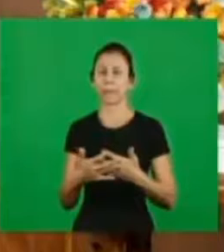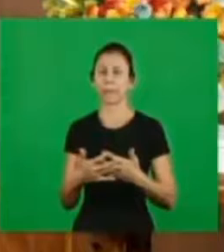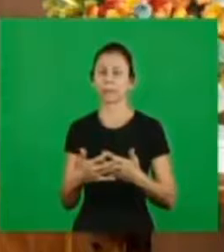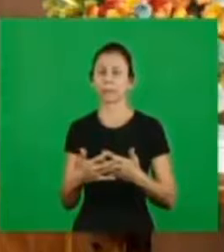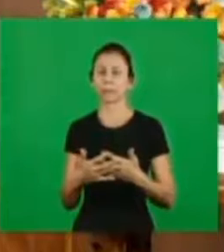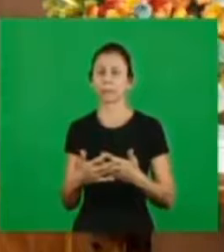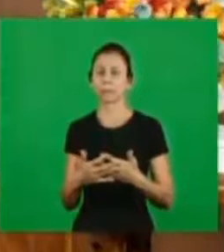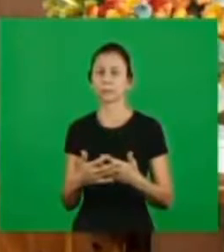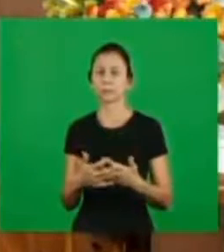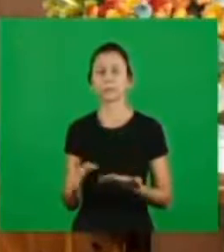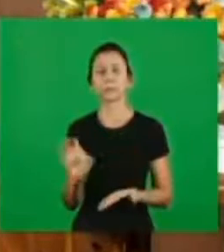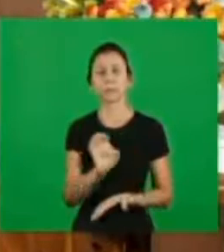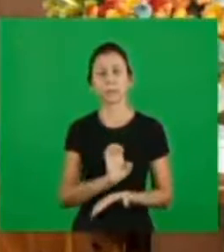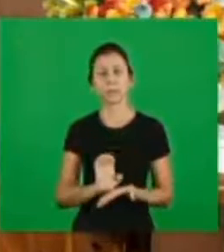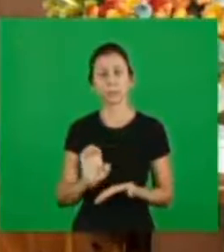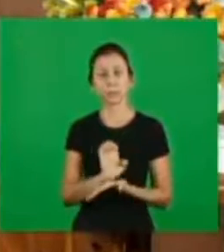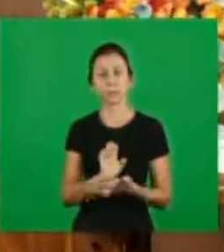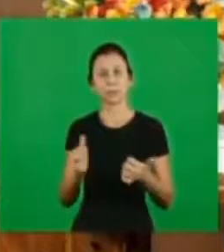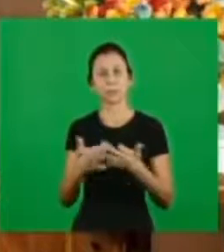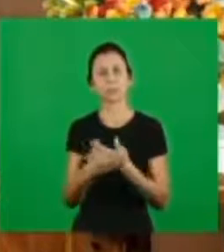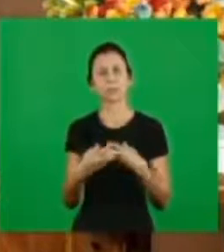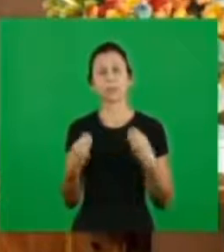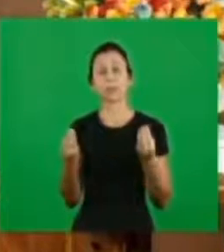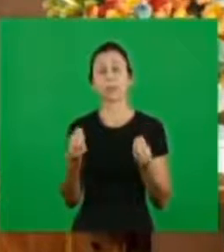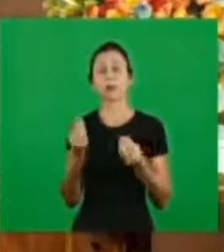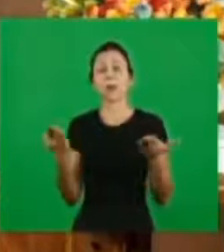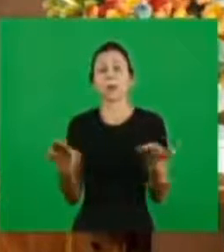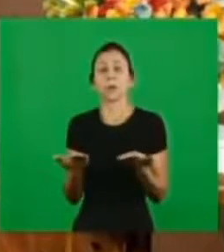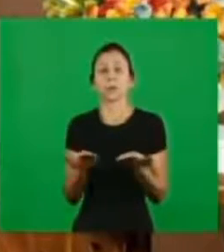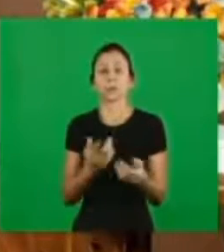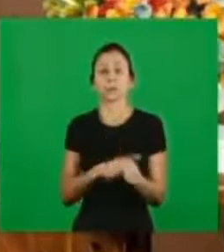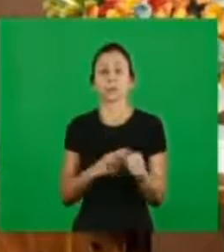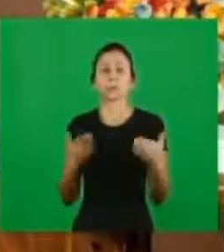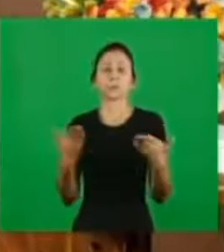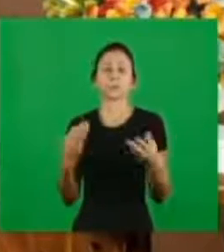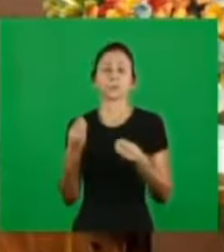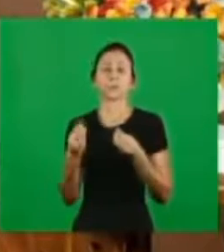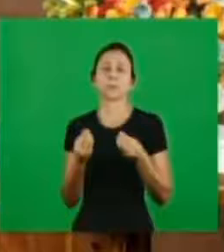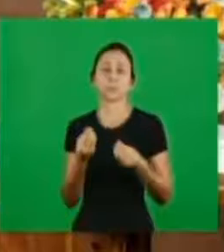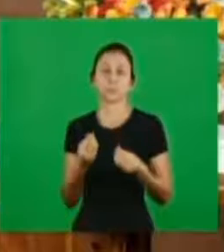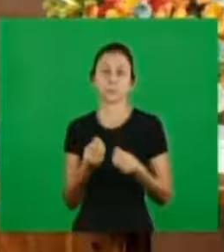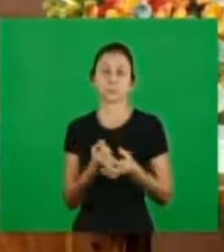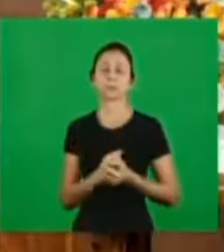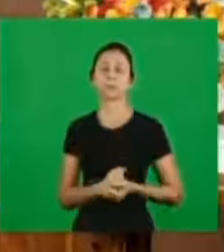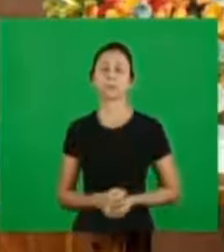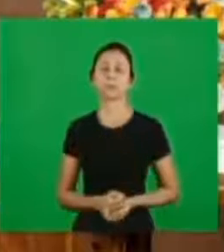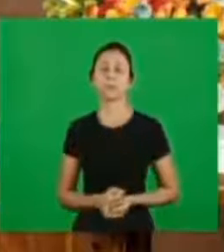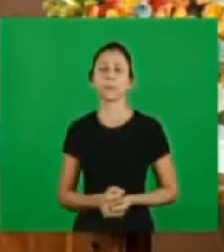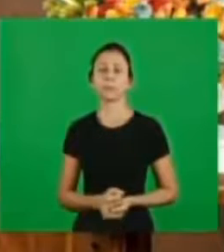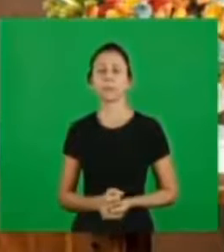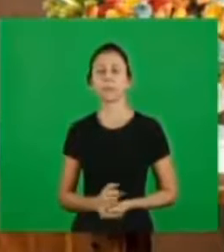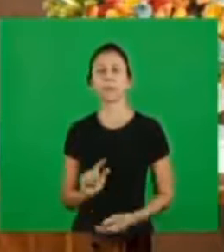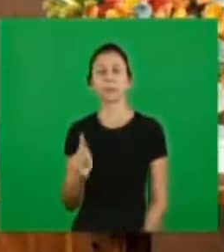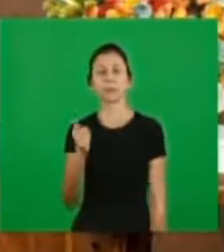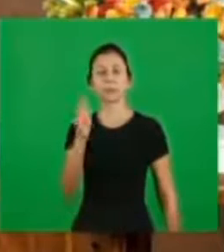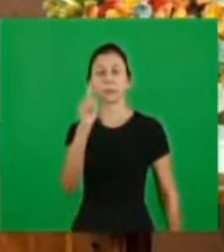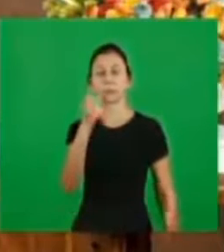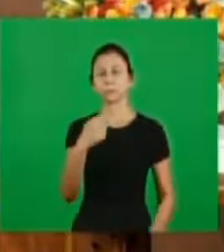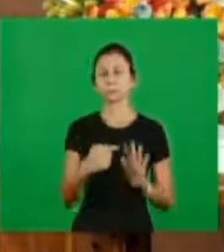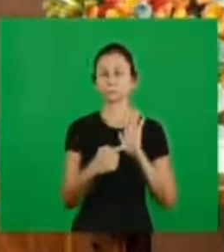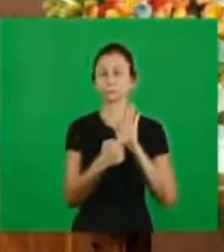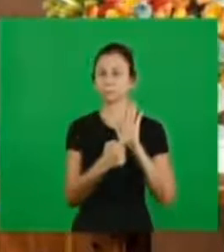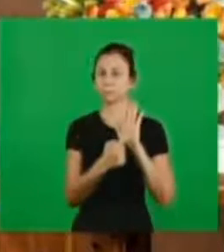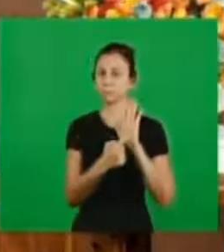Patmos, actually the city of Ephesus, like what it is today. So I'm going to give a couple of physical aspects,